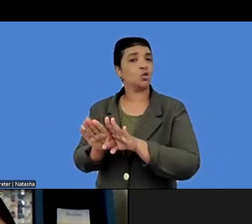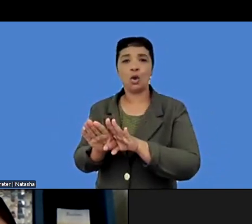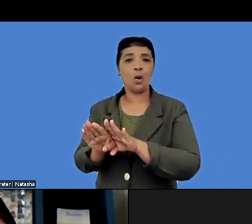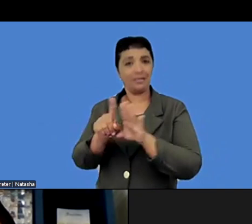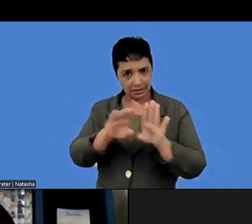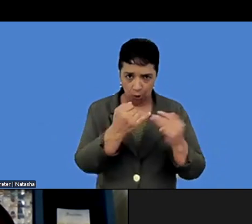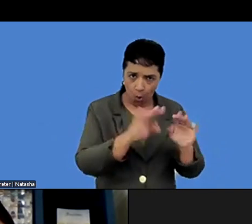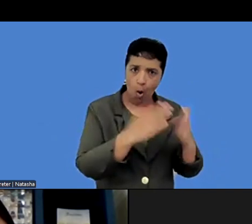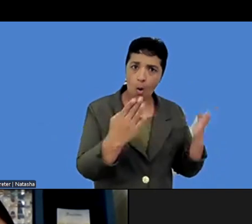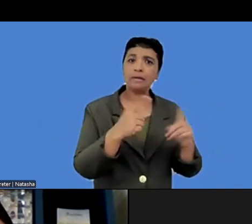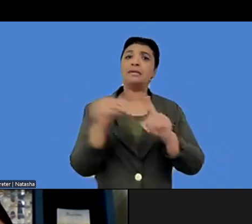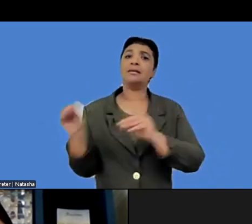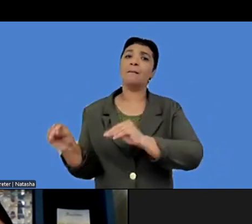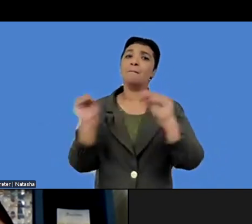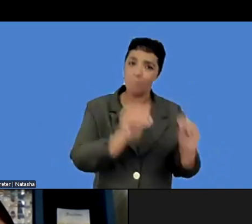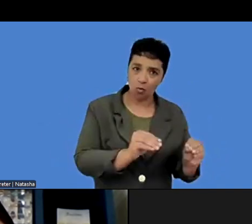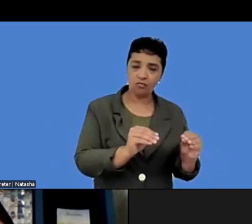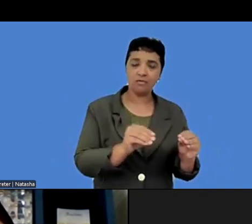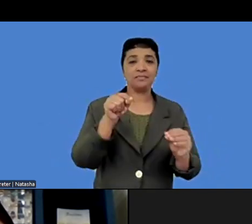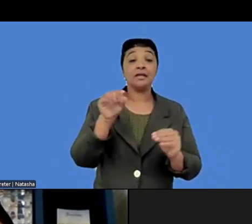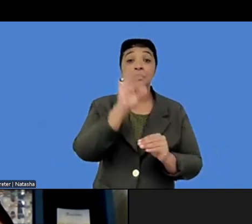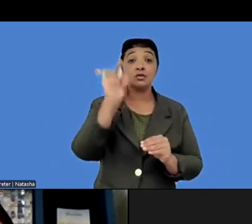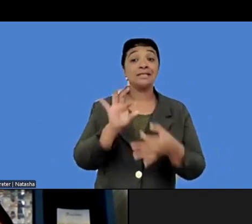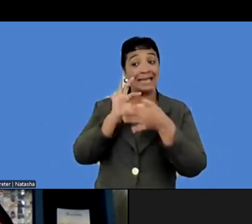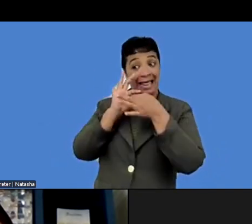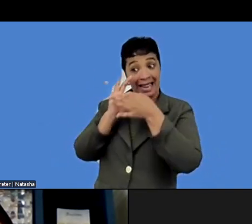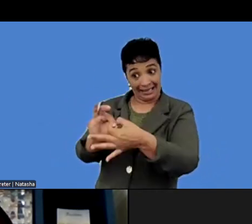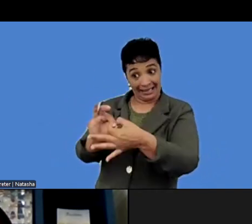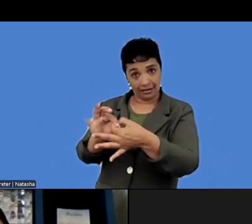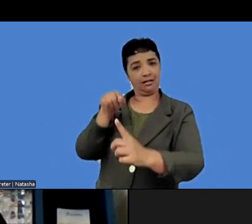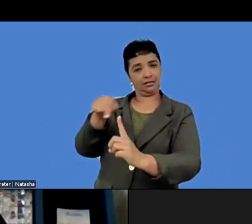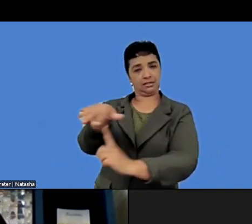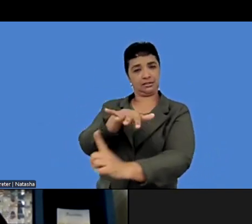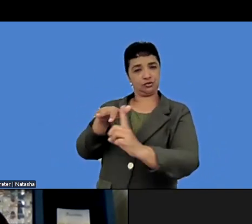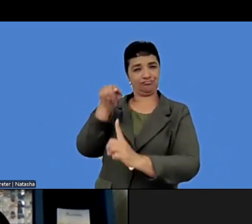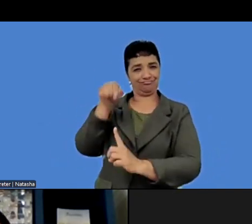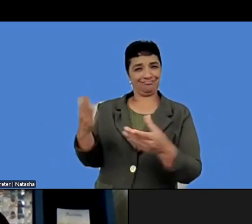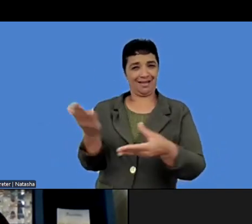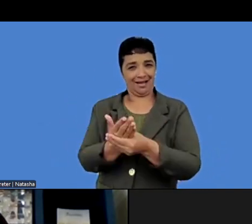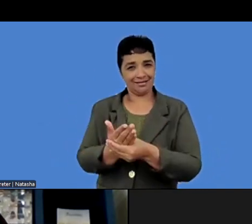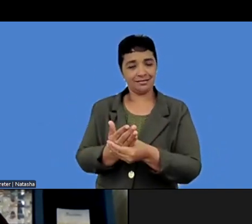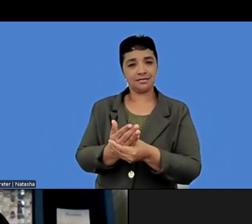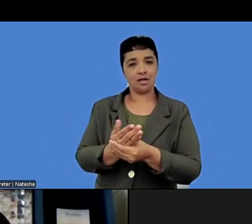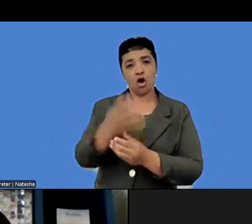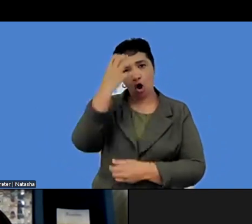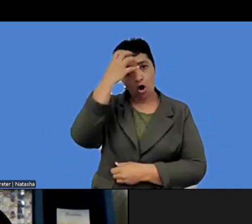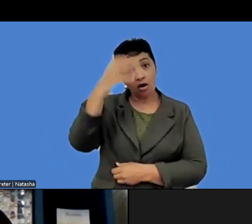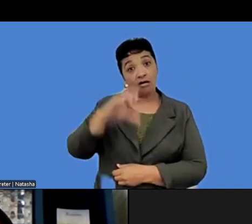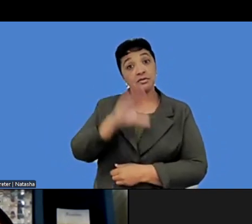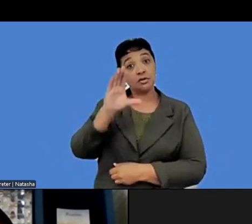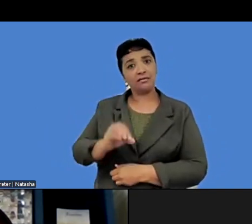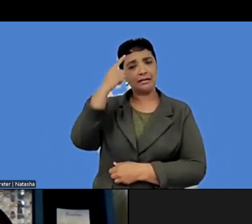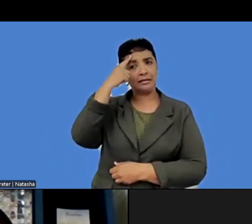another. Yeah, so the question was specifically on, you know, what was the Gauteng government's sort of thought process behind it?